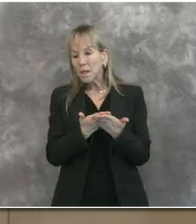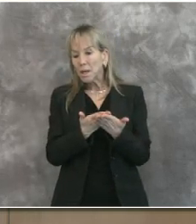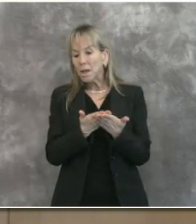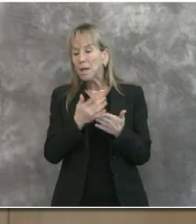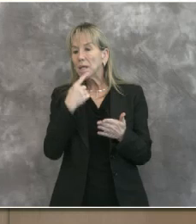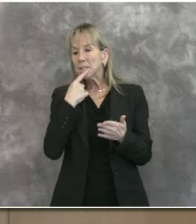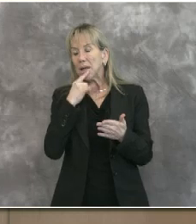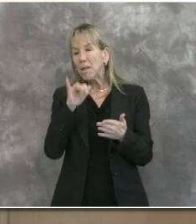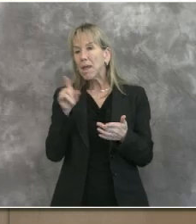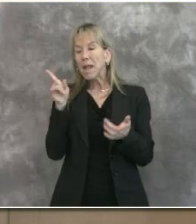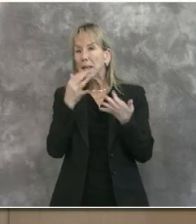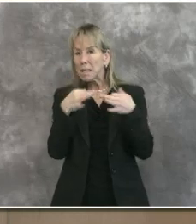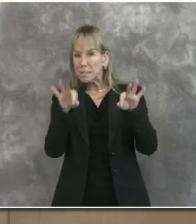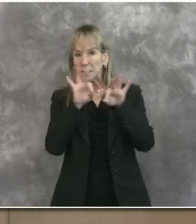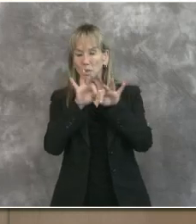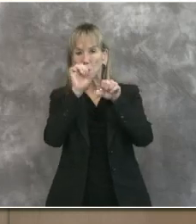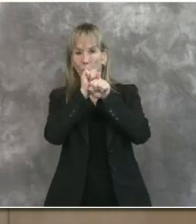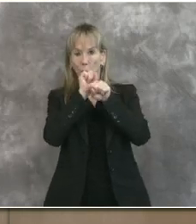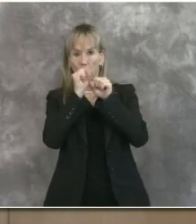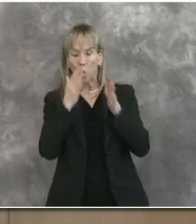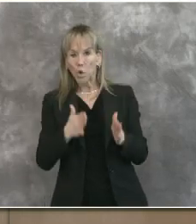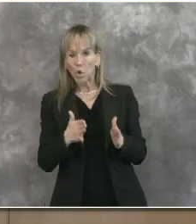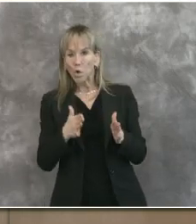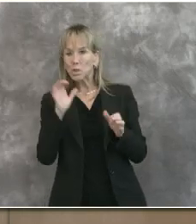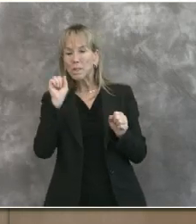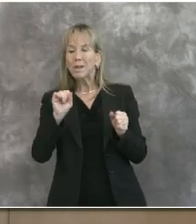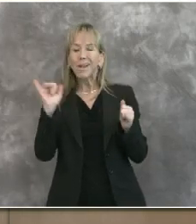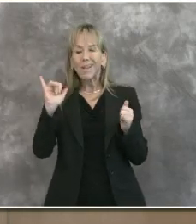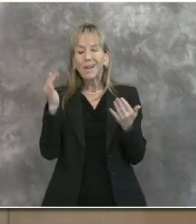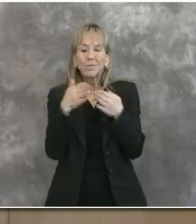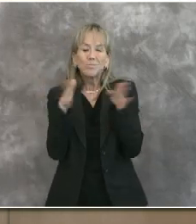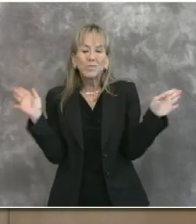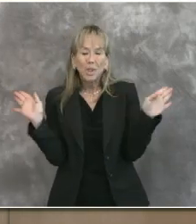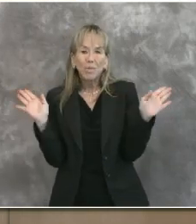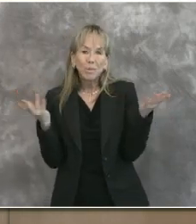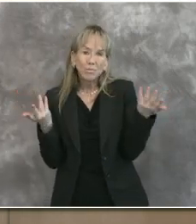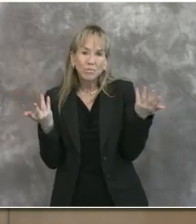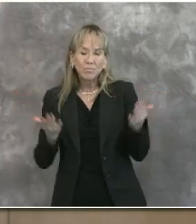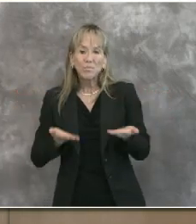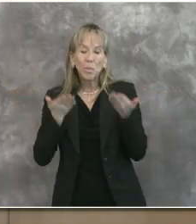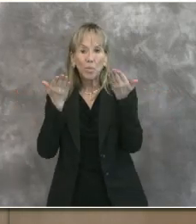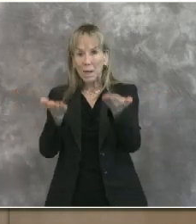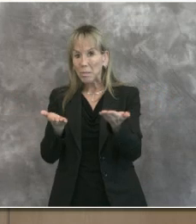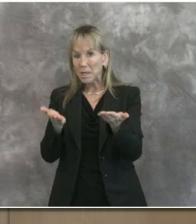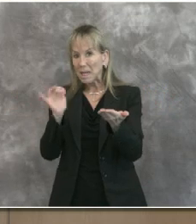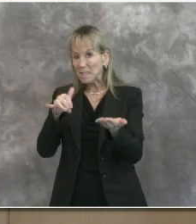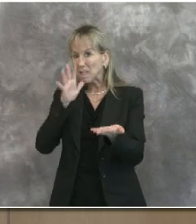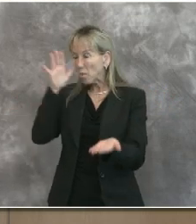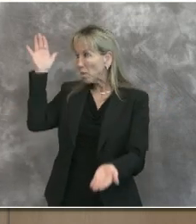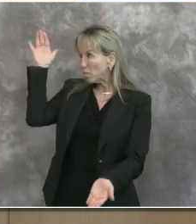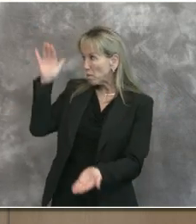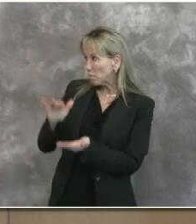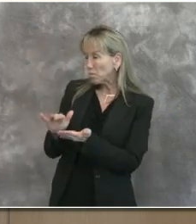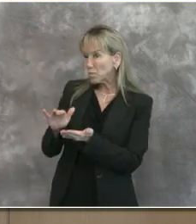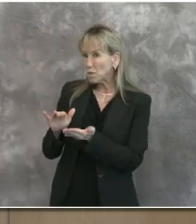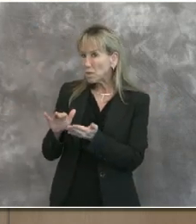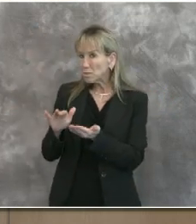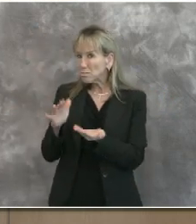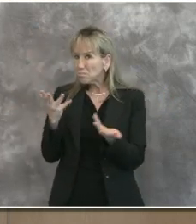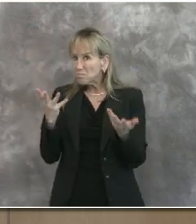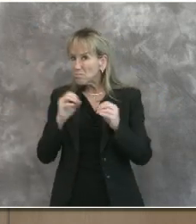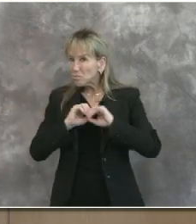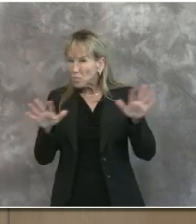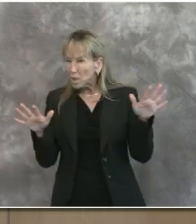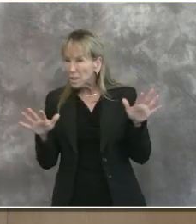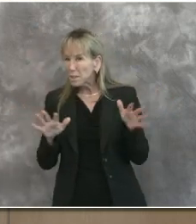essential workers, that, putting a kind of a blanket recommendation down for everybody in public, that will reduce the spread or kind of reduce infection